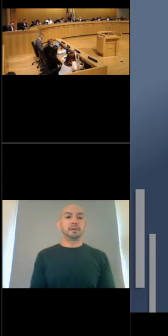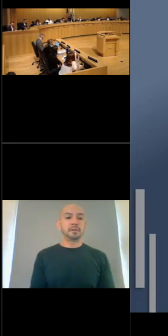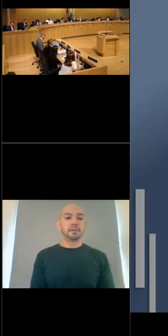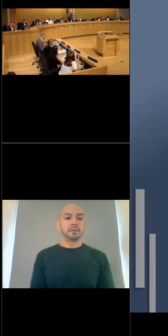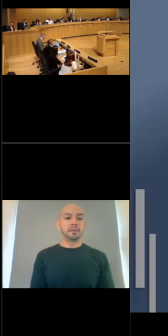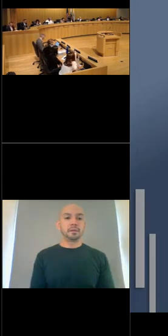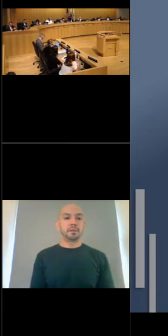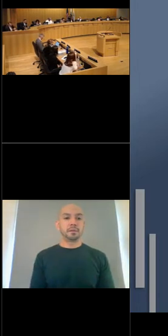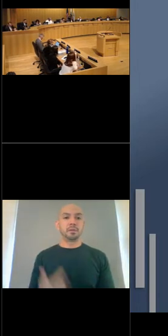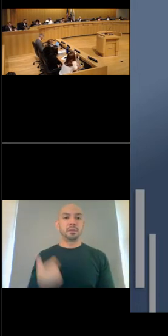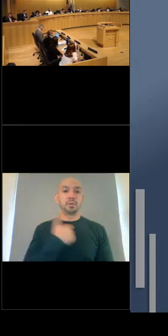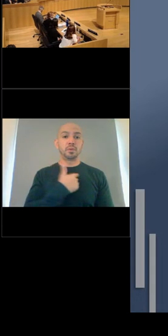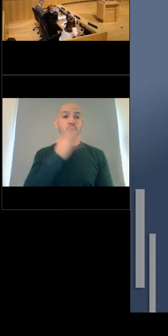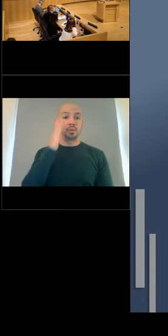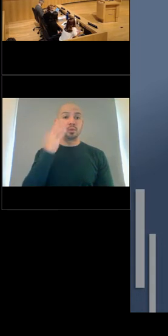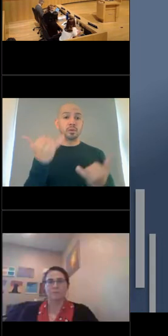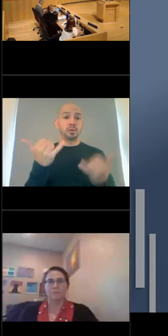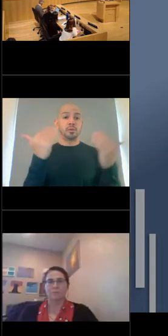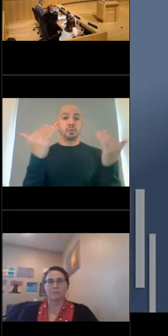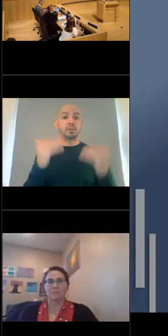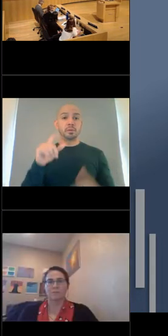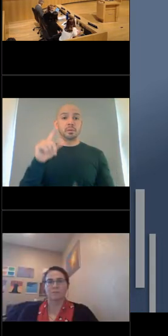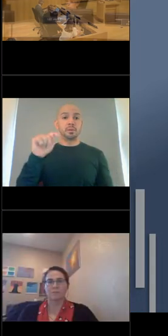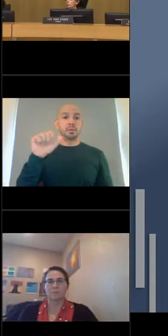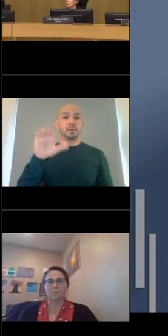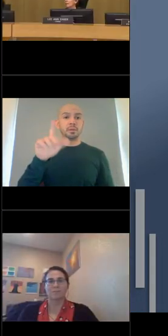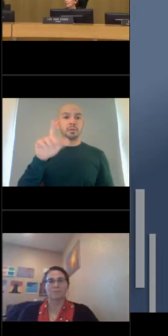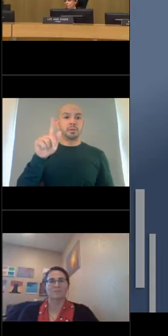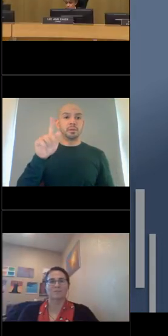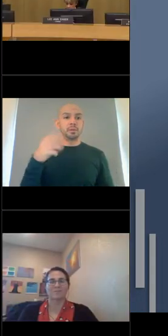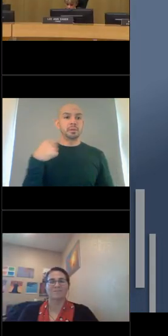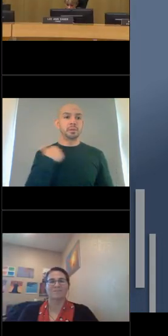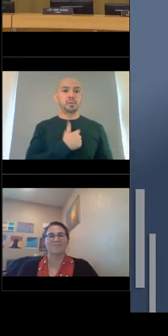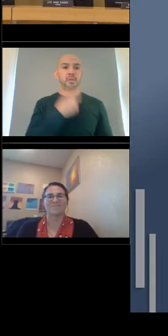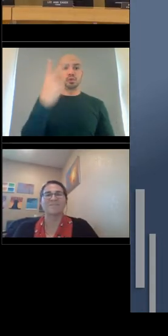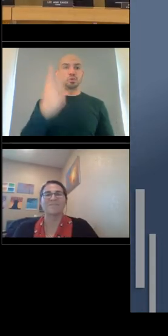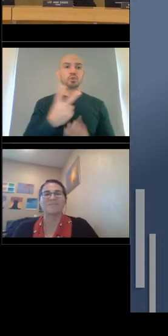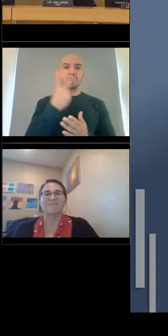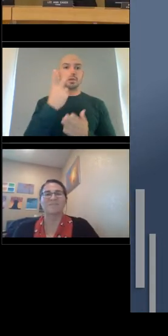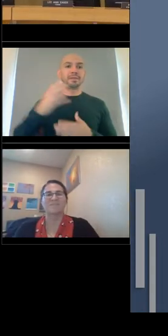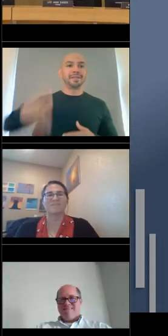going to go ahead and go on to uh tab 26 because we're about two hours behind